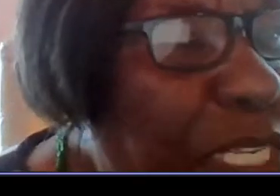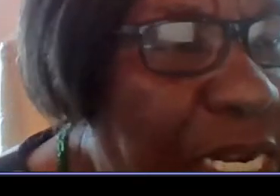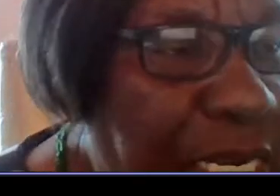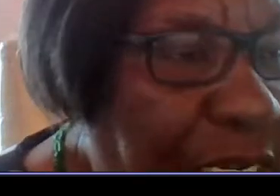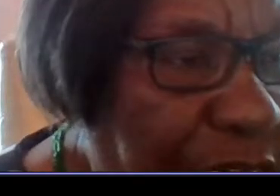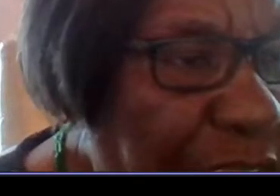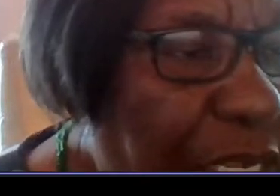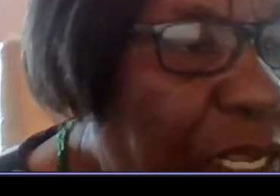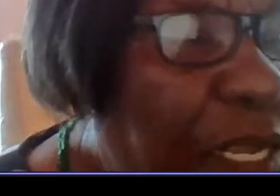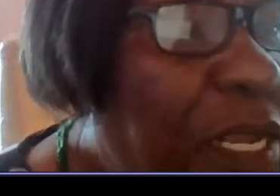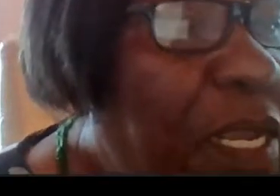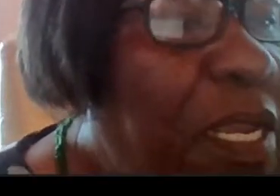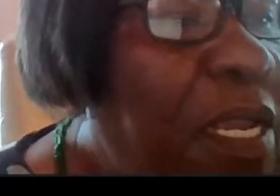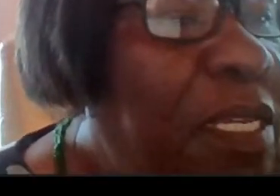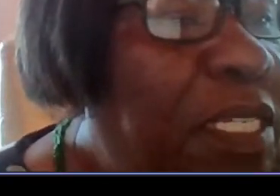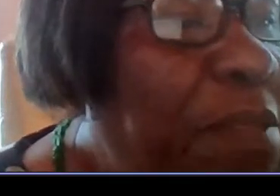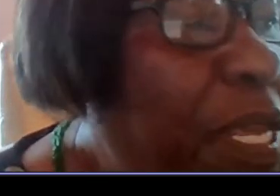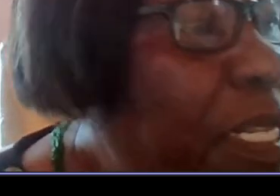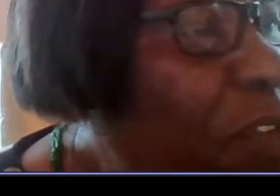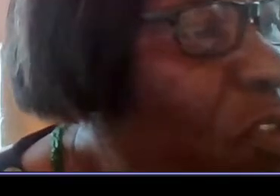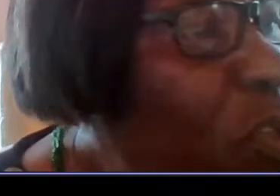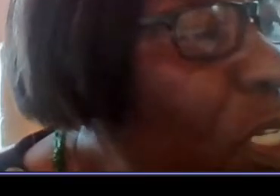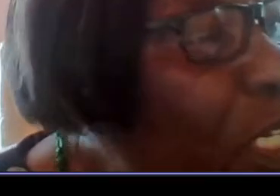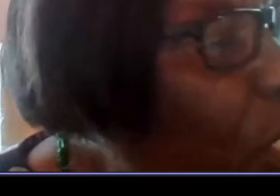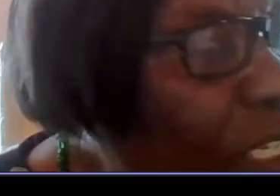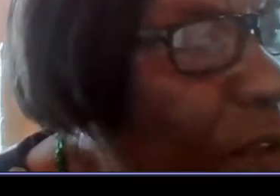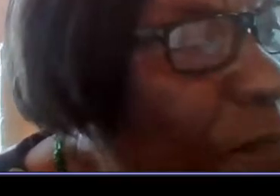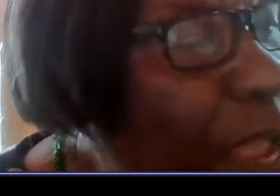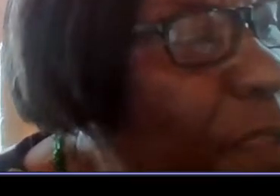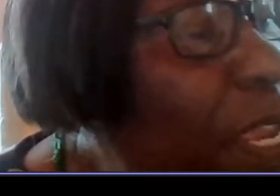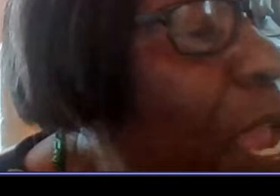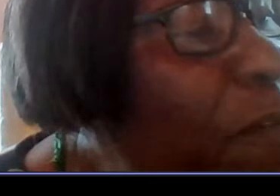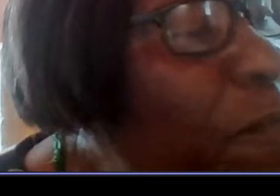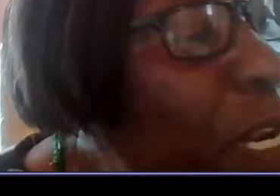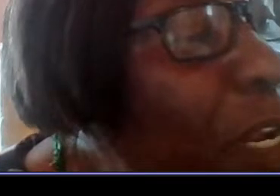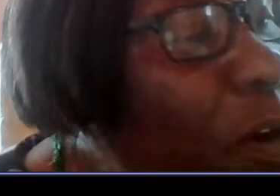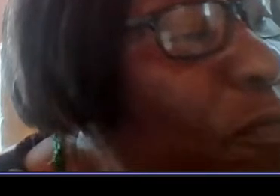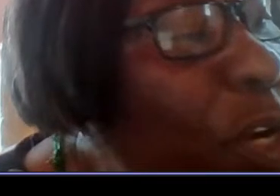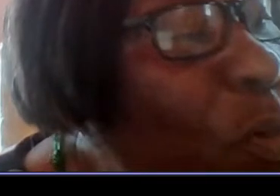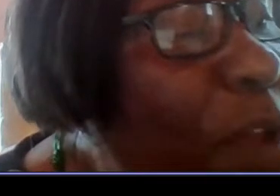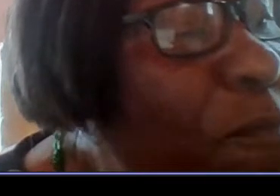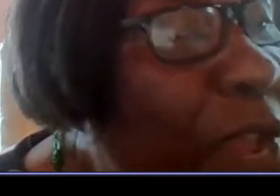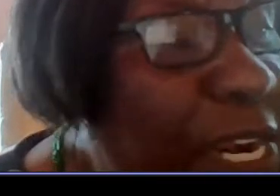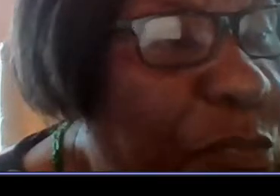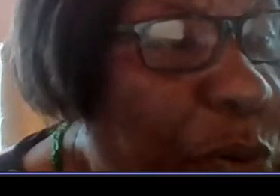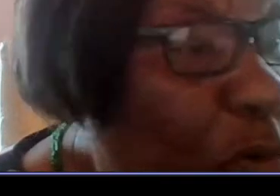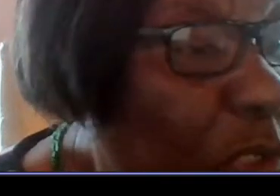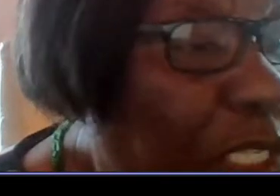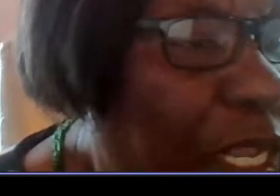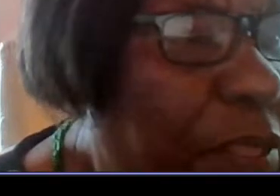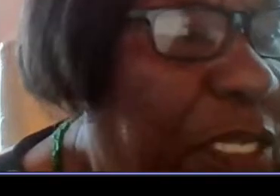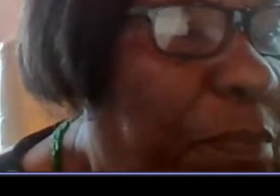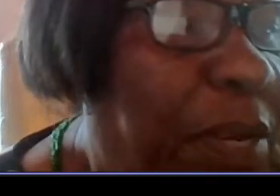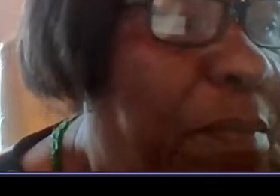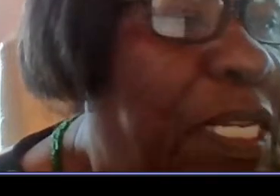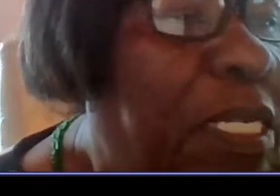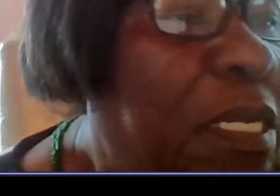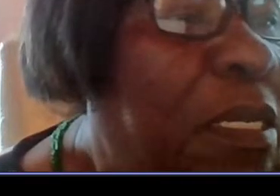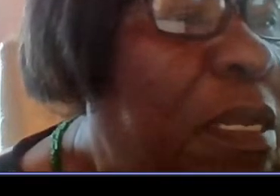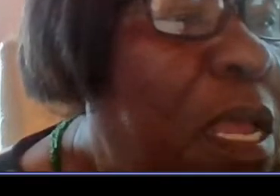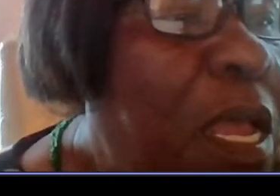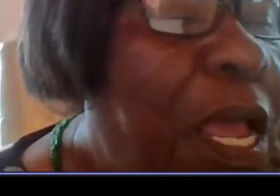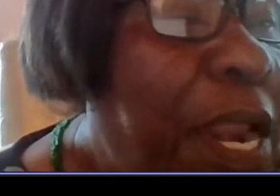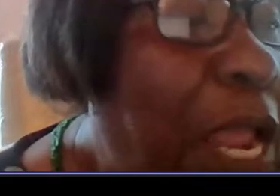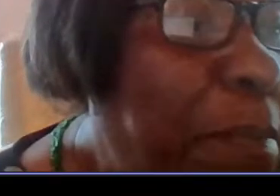of 6% decrease, still that does not justify the unfilling of 21 funded posts in this